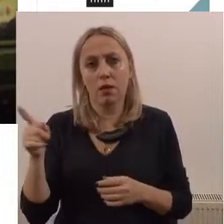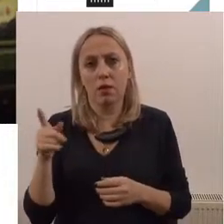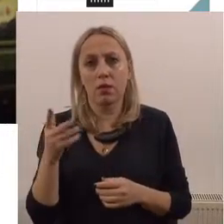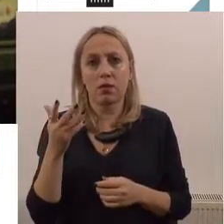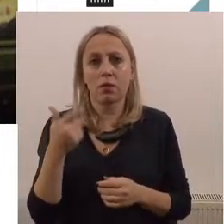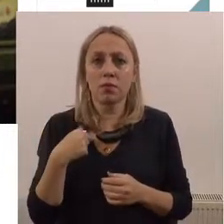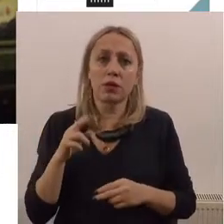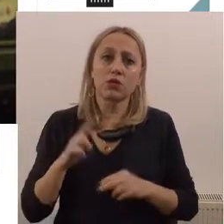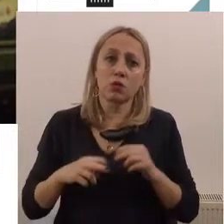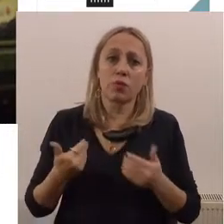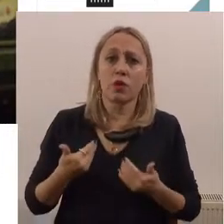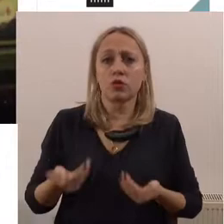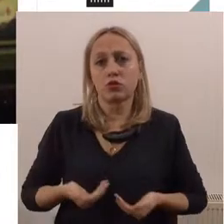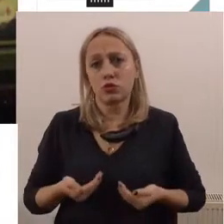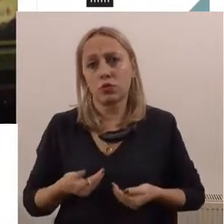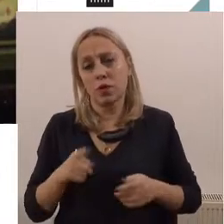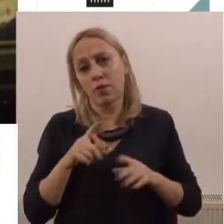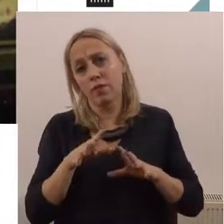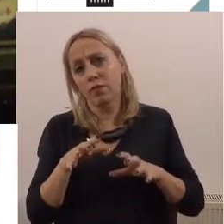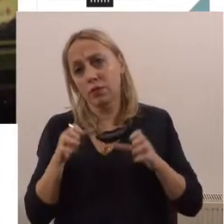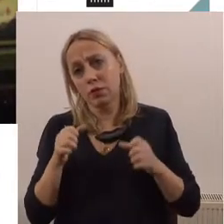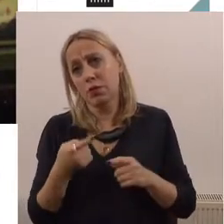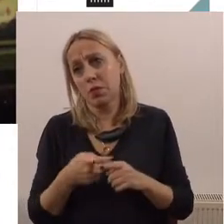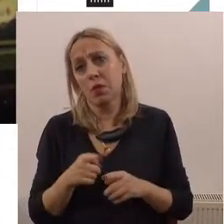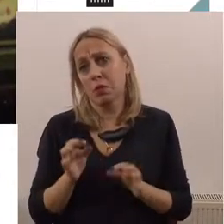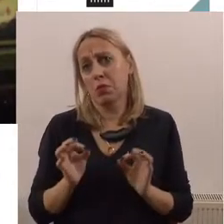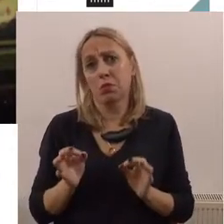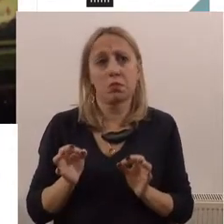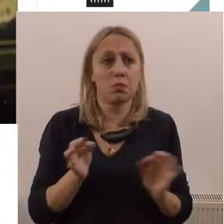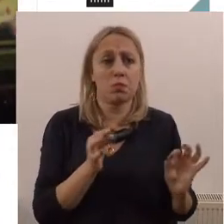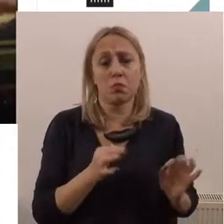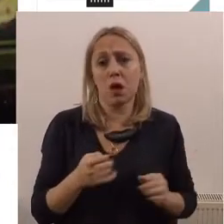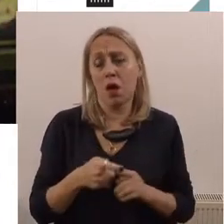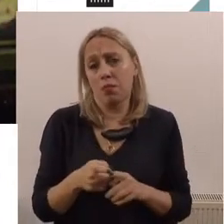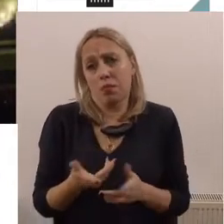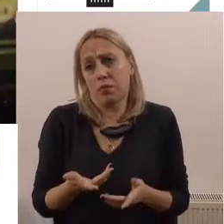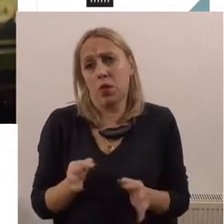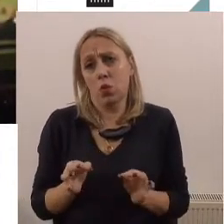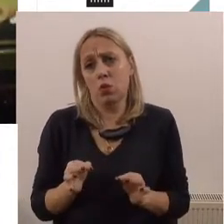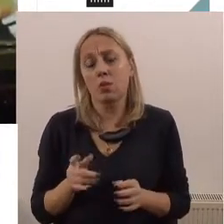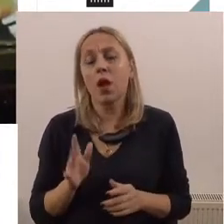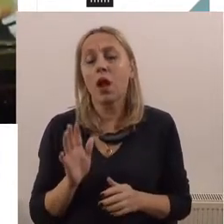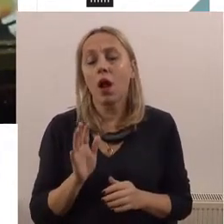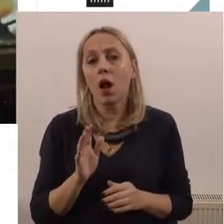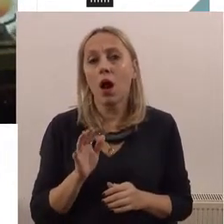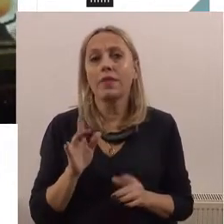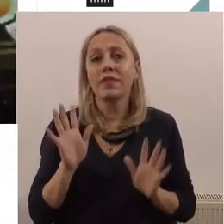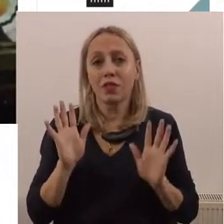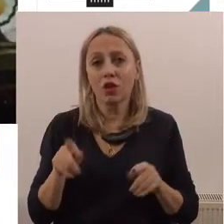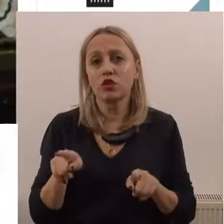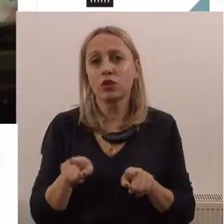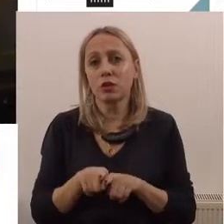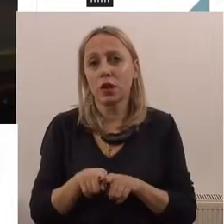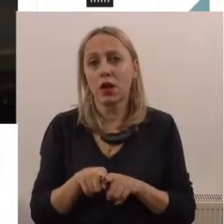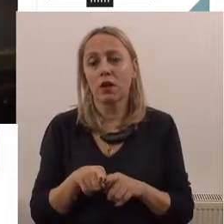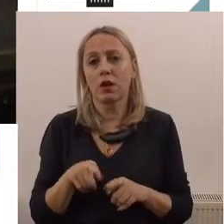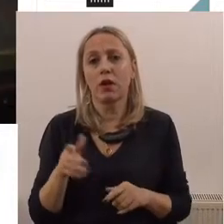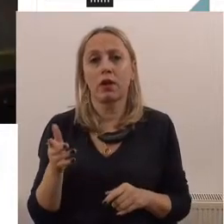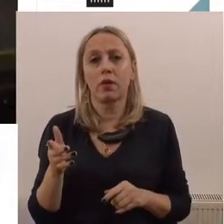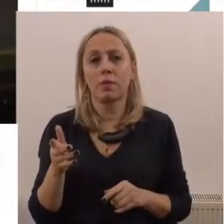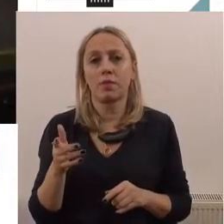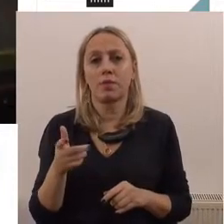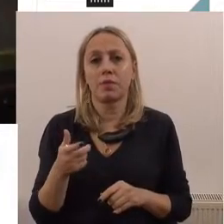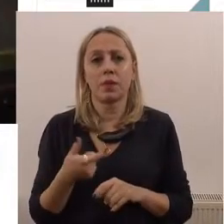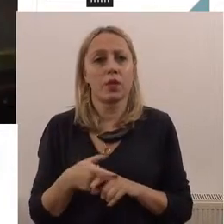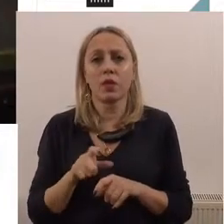At first sight, it's not something prominent, because signs, directions